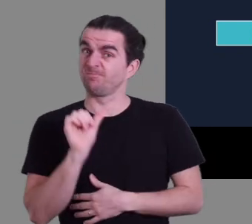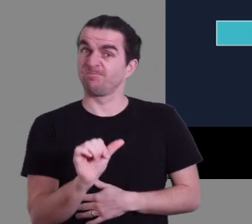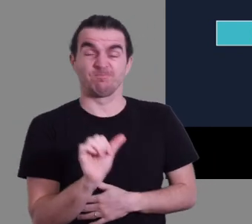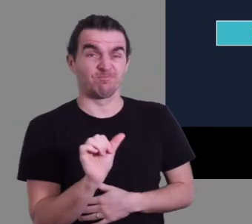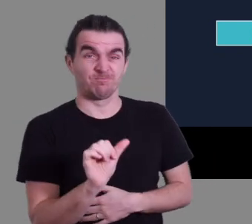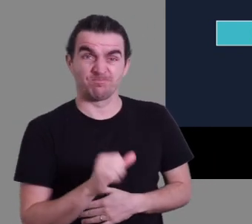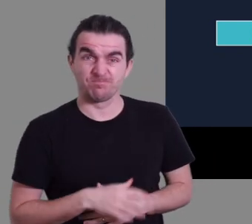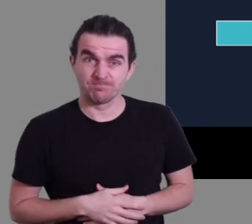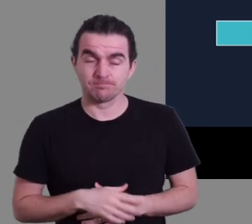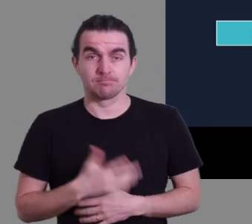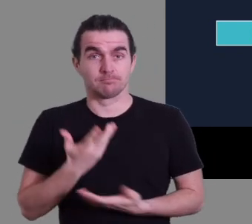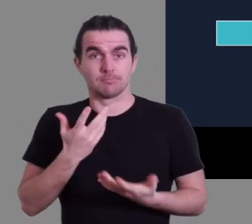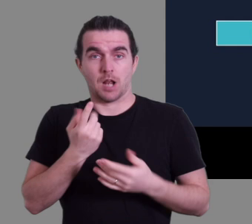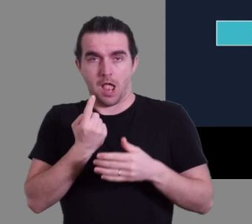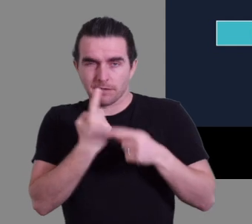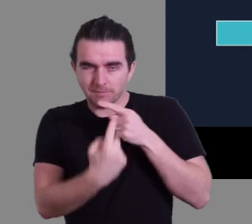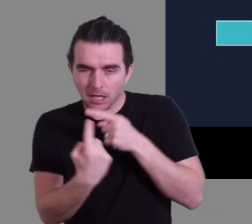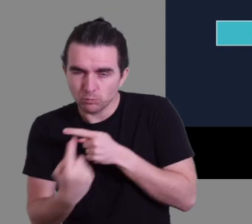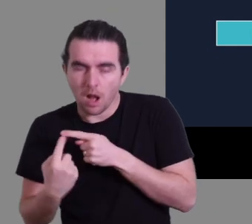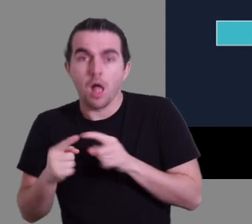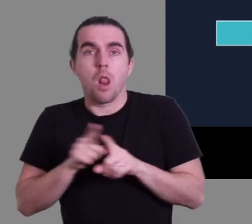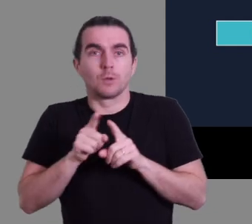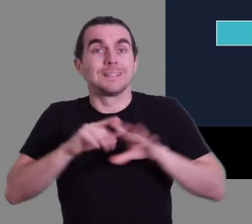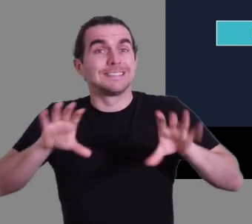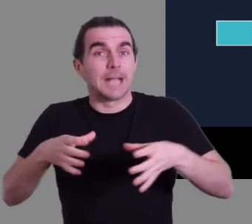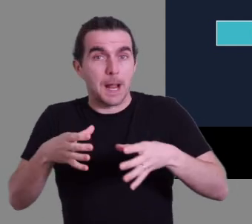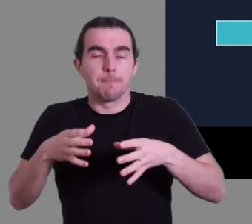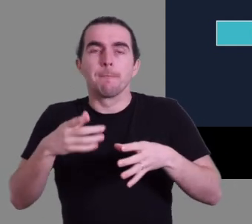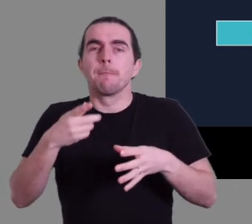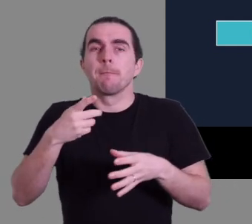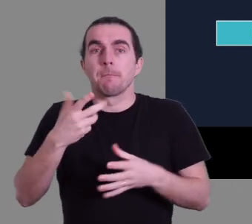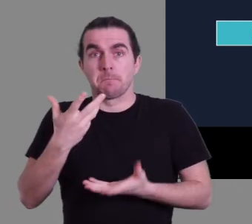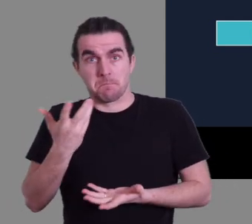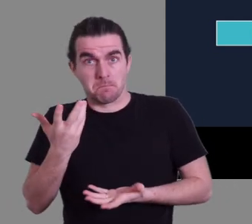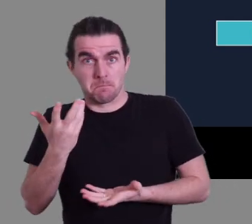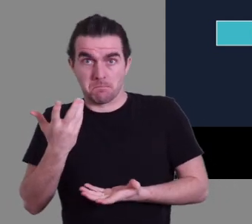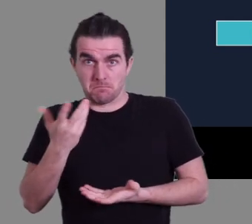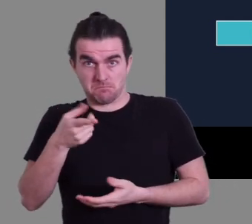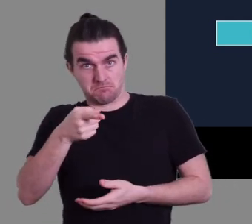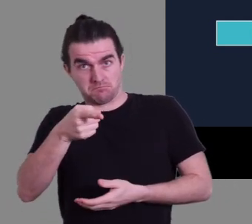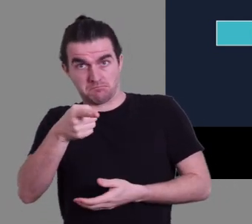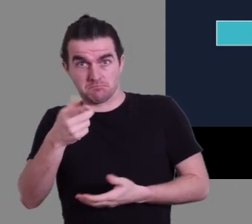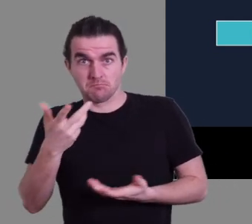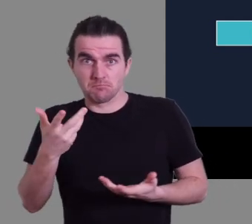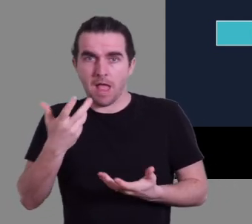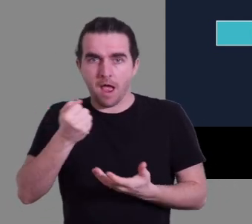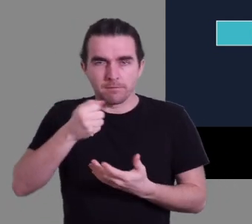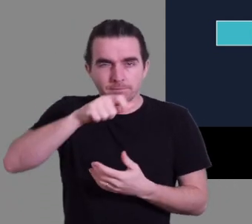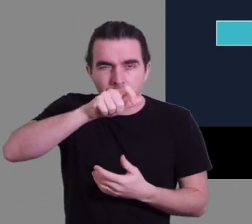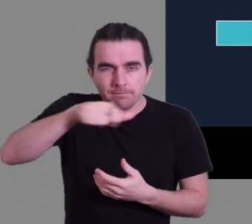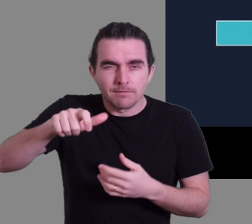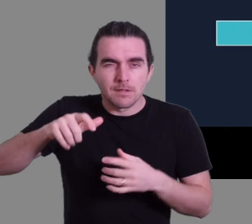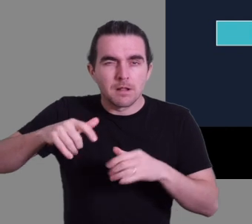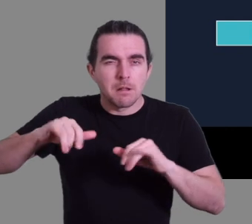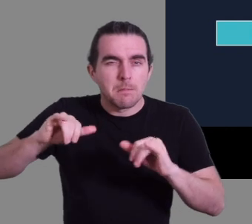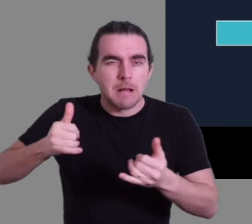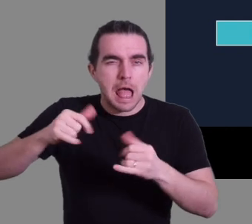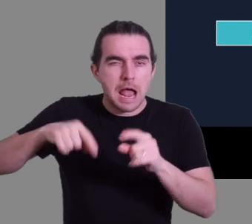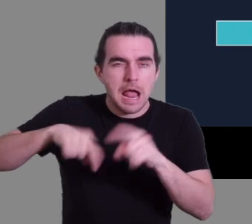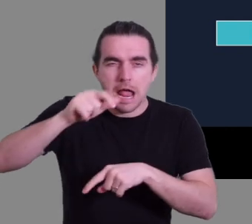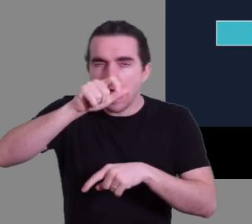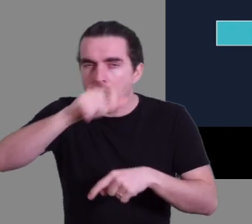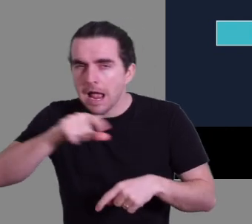Absolutely, both the individual and the team, and of course that's like there'll be certain players.